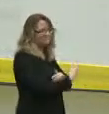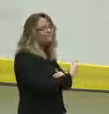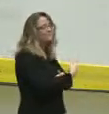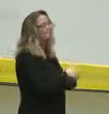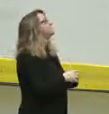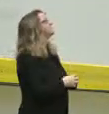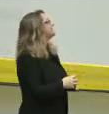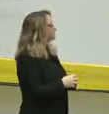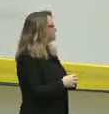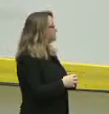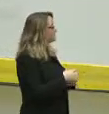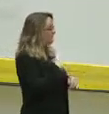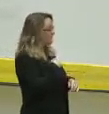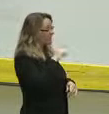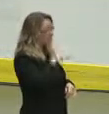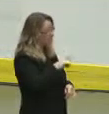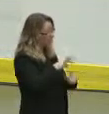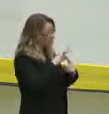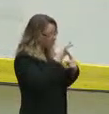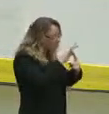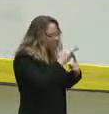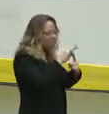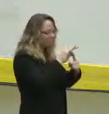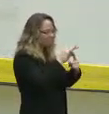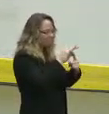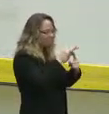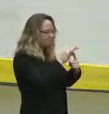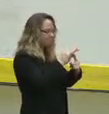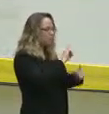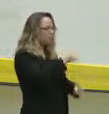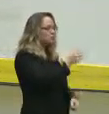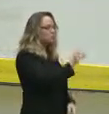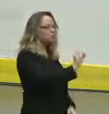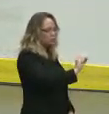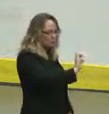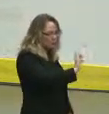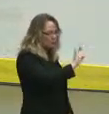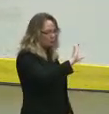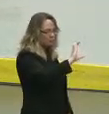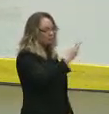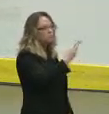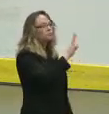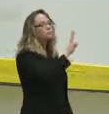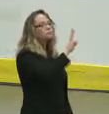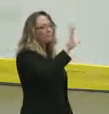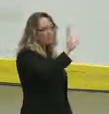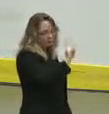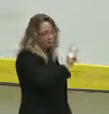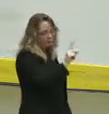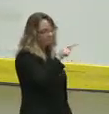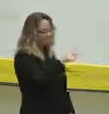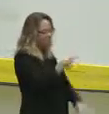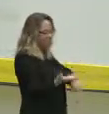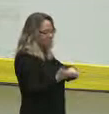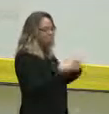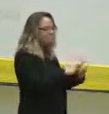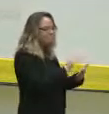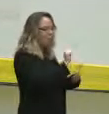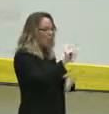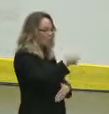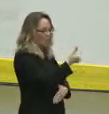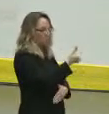I want to especially mention Joe Chubbuck. Joe passed away on August 1st, 2013,